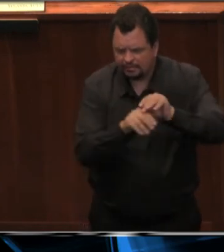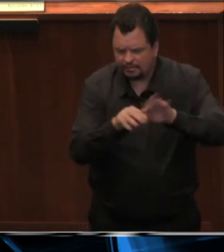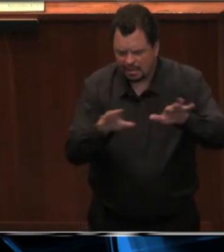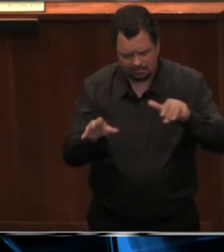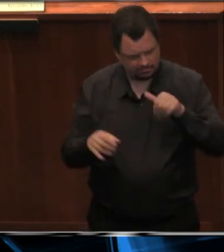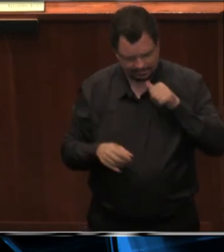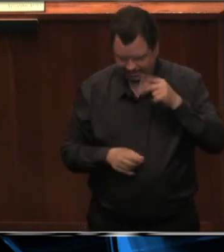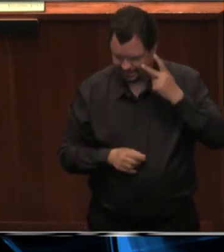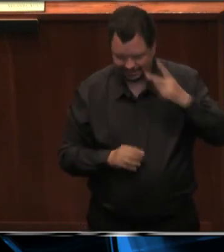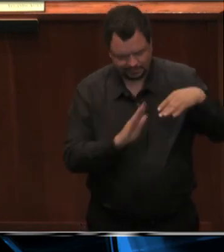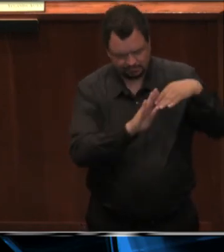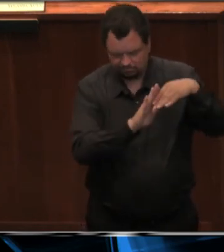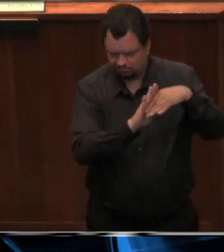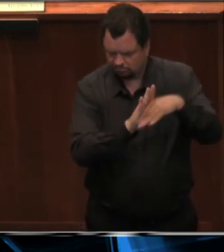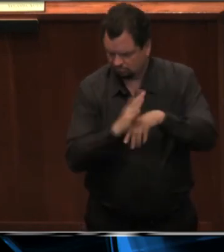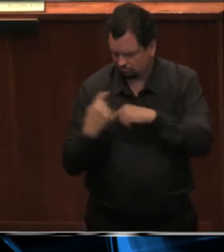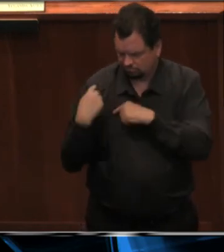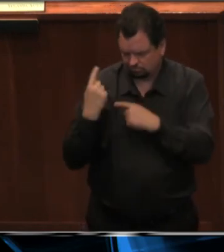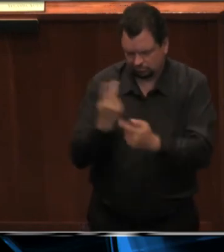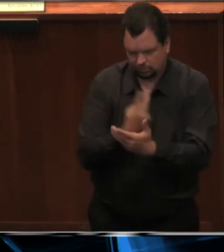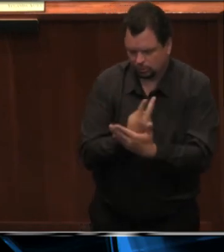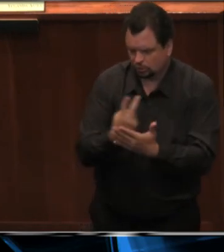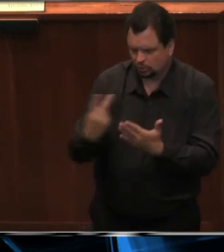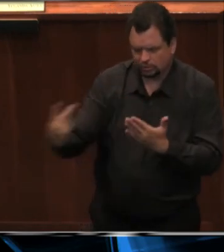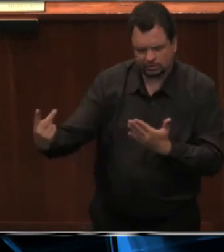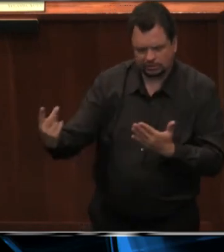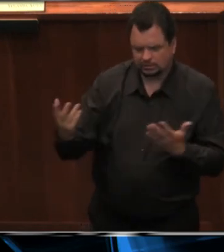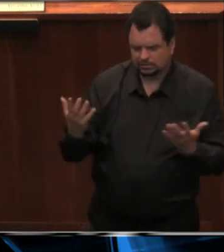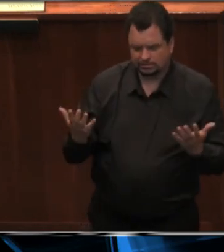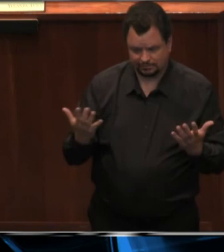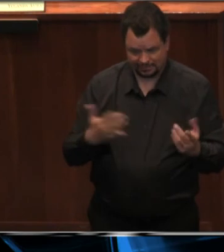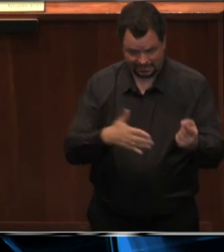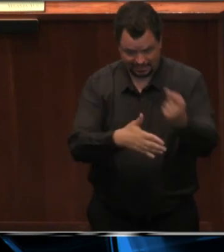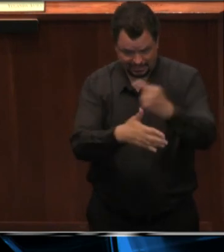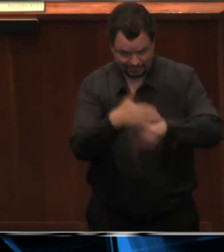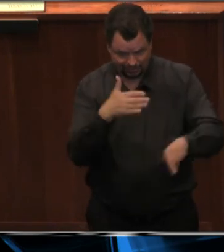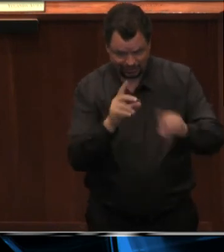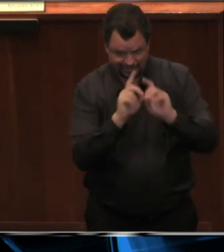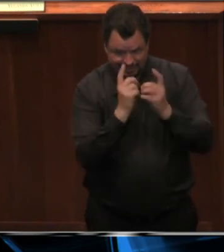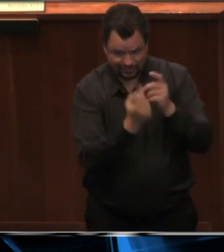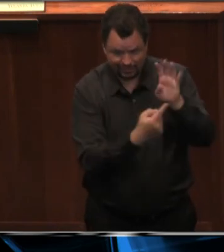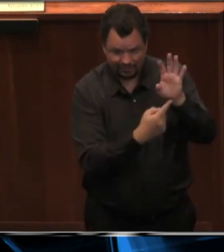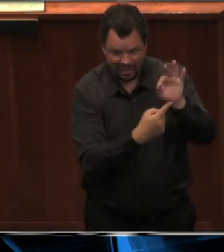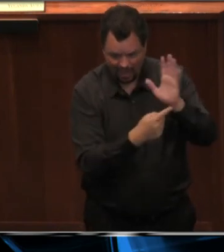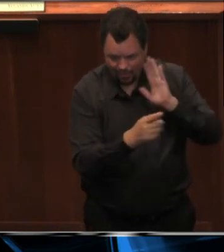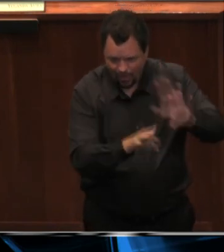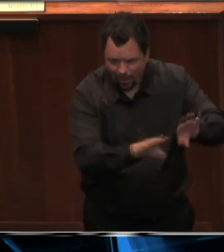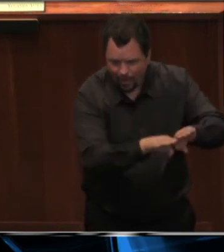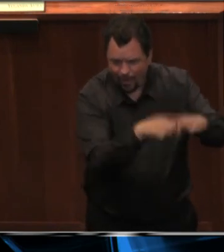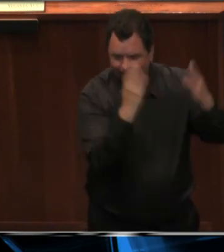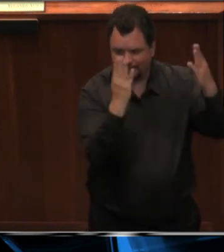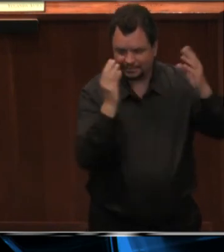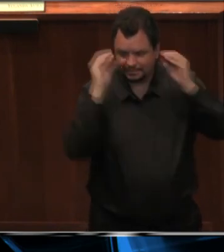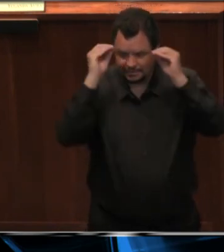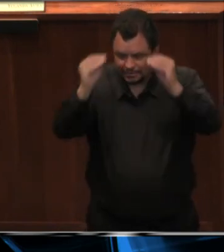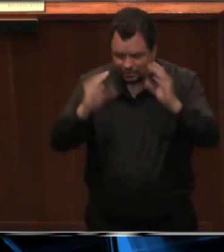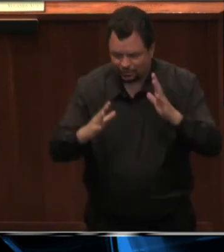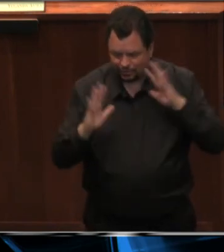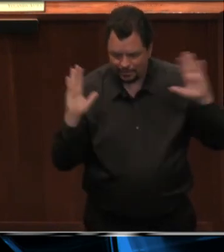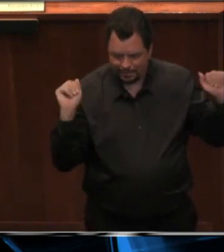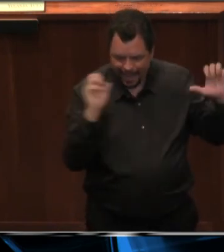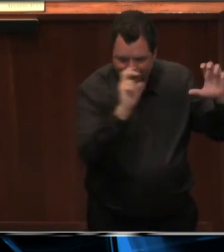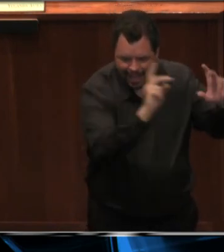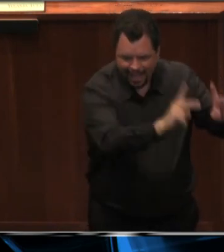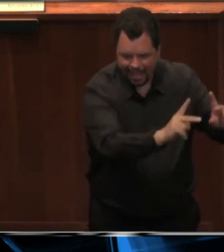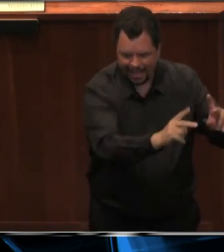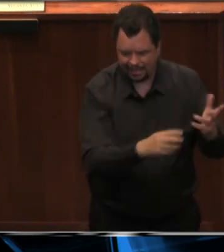2 weeks. Next week, Falcon District 49 teachers return to school. What is a cohort for our school districts?